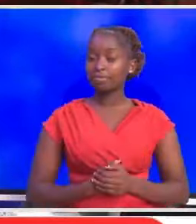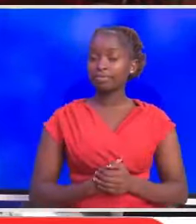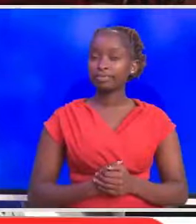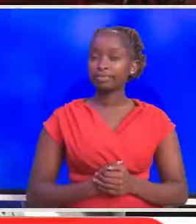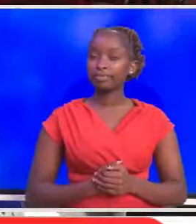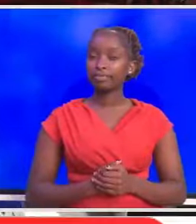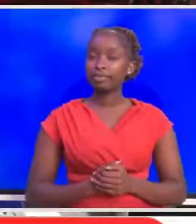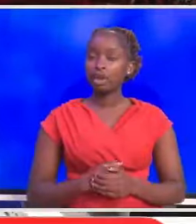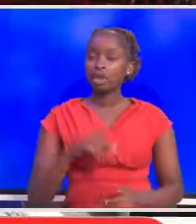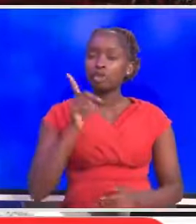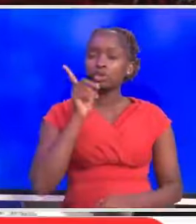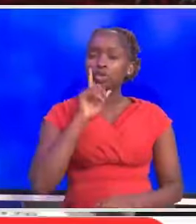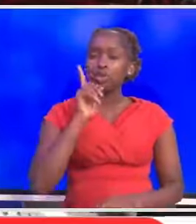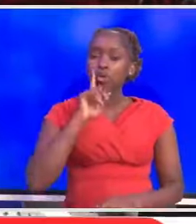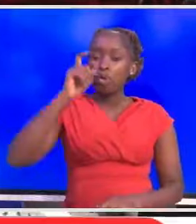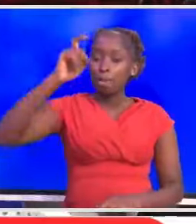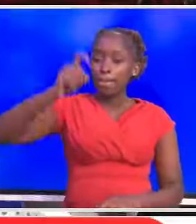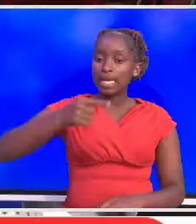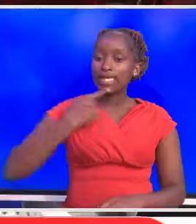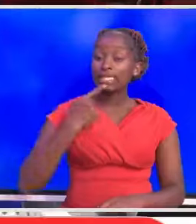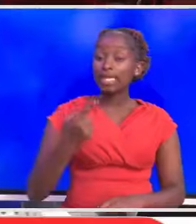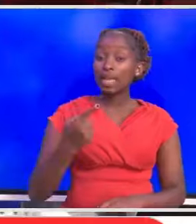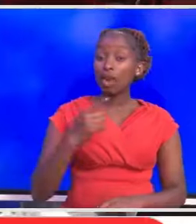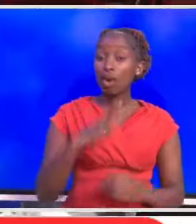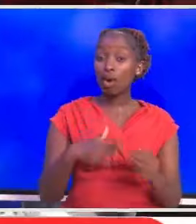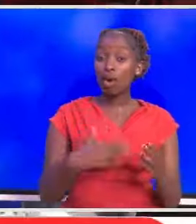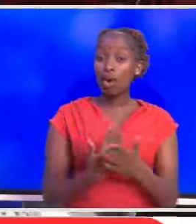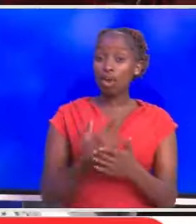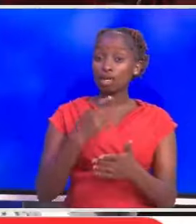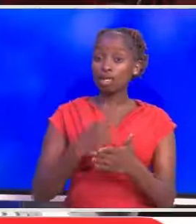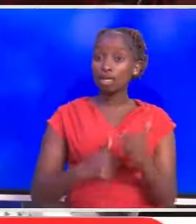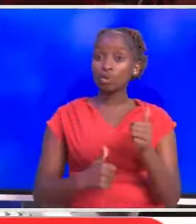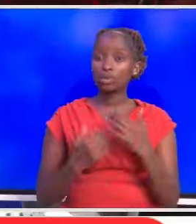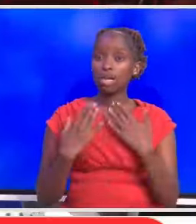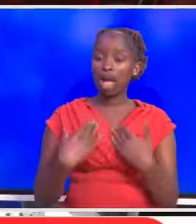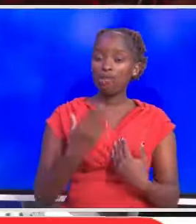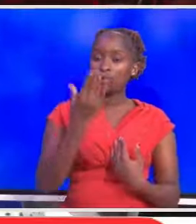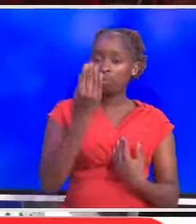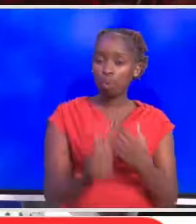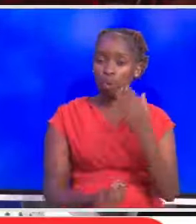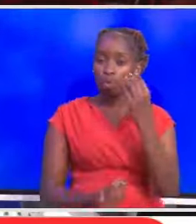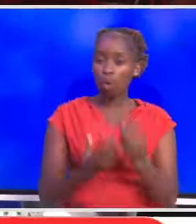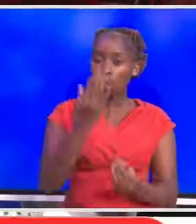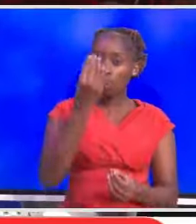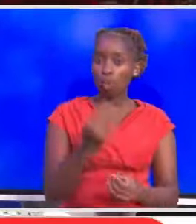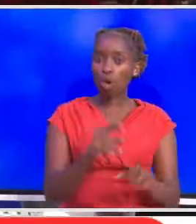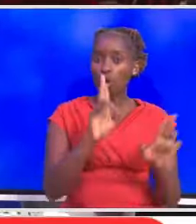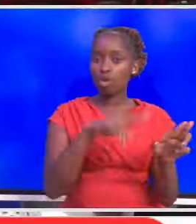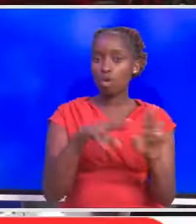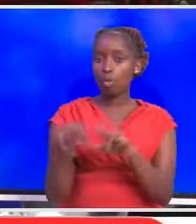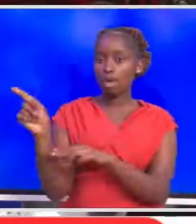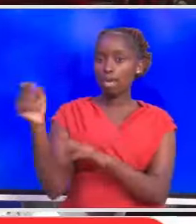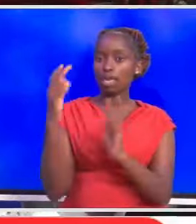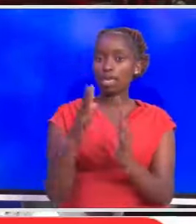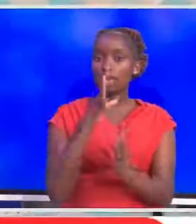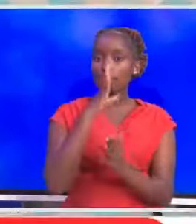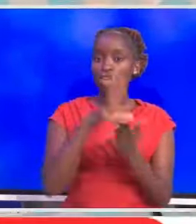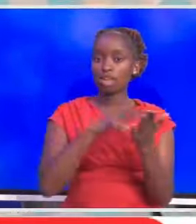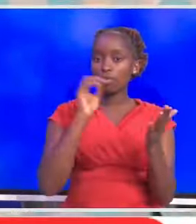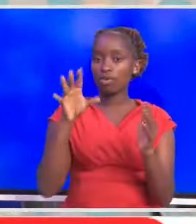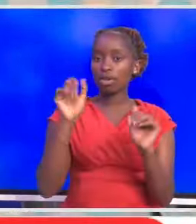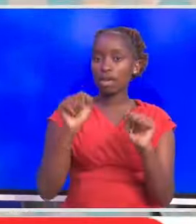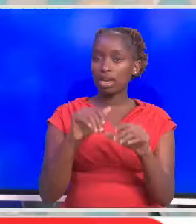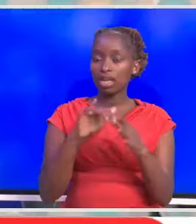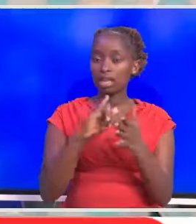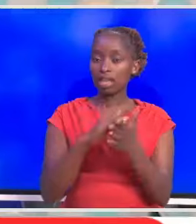Kesho lazima tumuambie zile kodi zinafinyilia mwananchi wa kawaida zitolewe kwa finance bill.